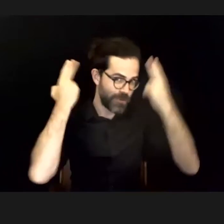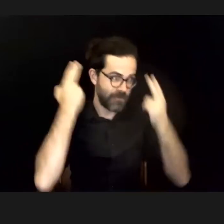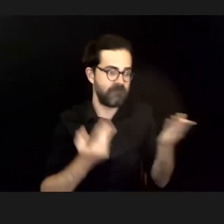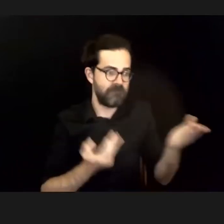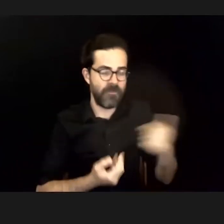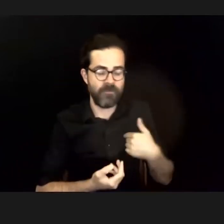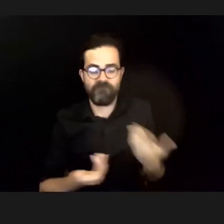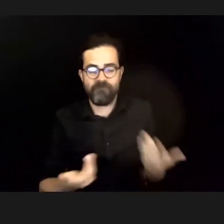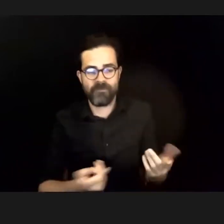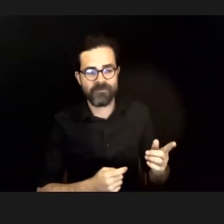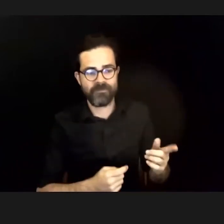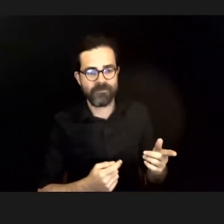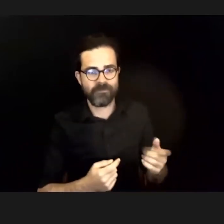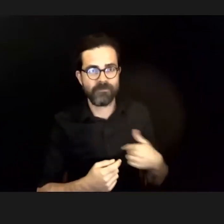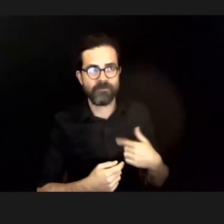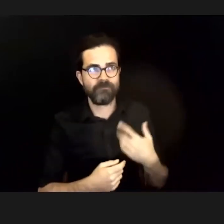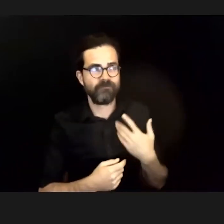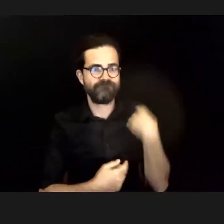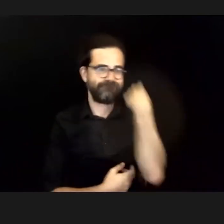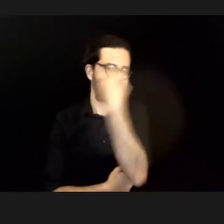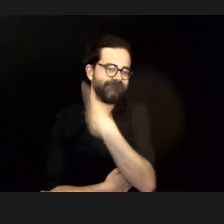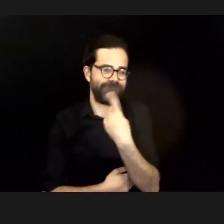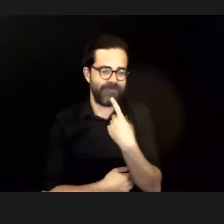At least it works for most people.